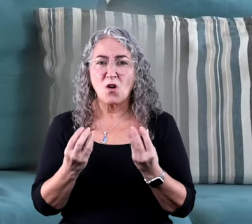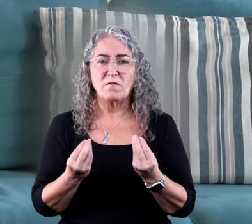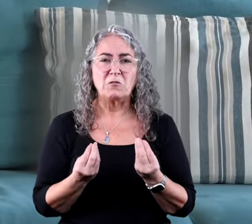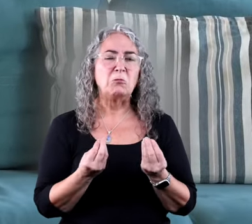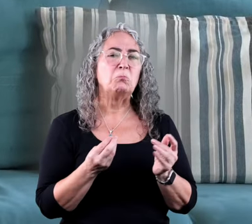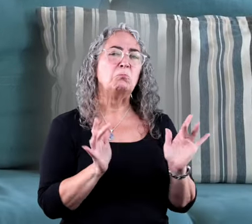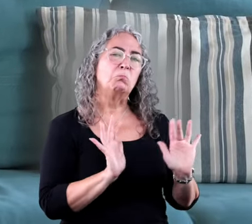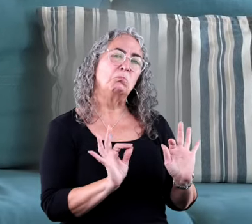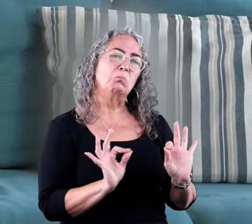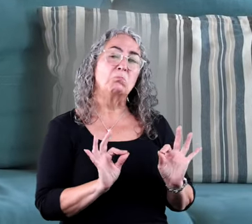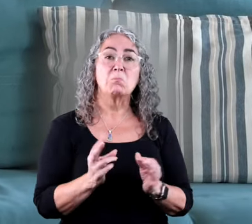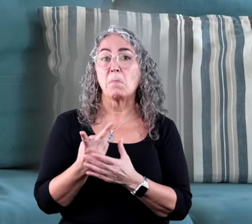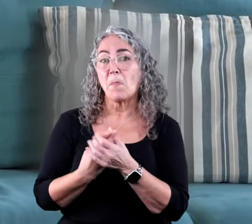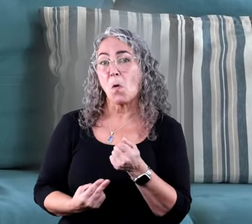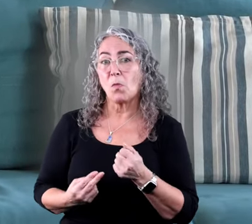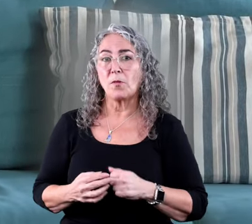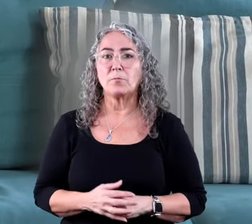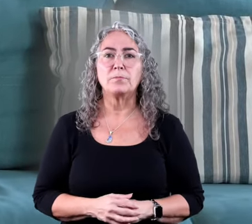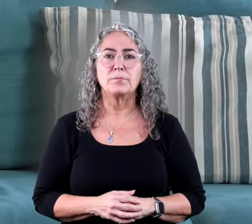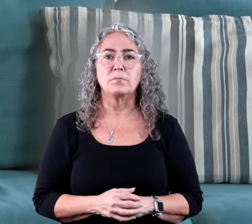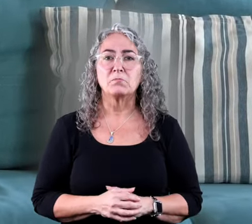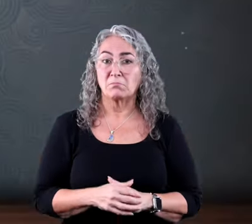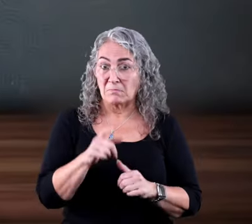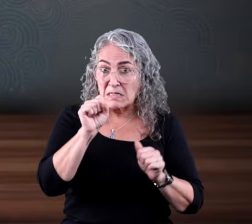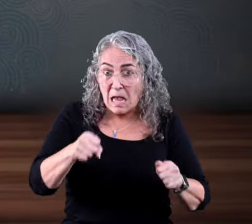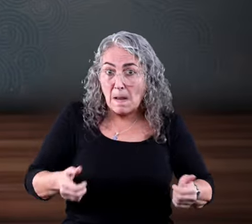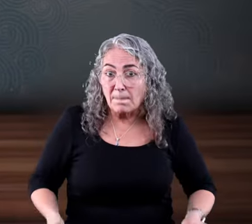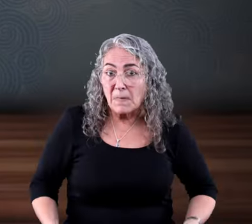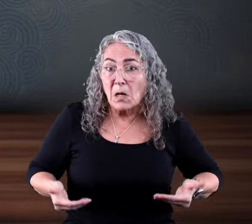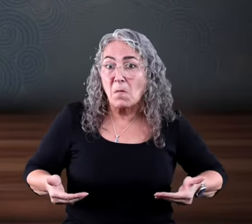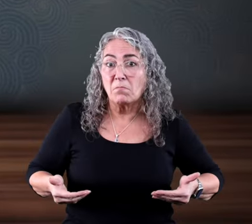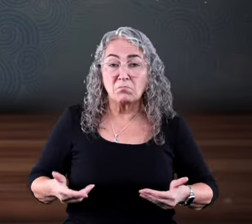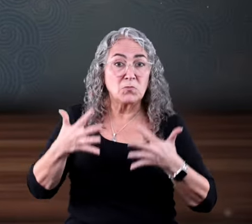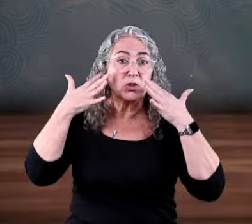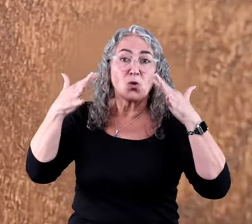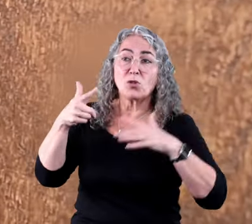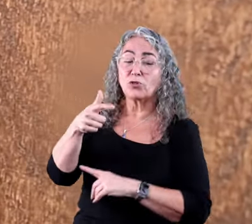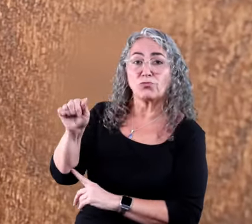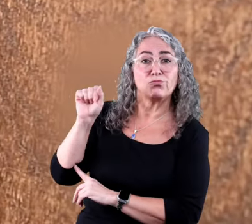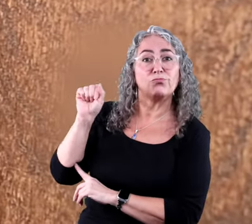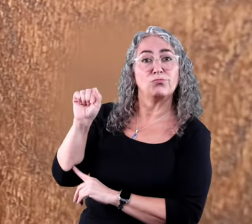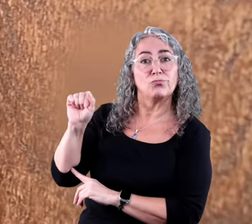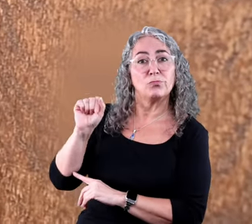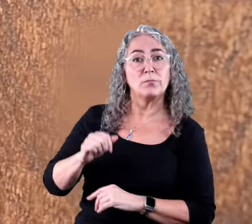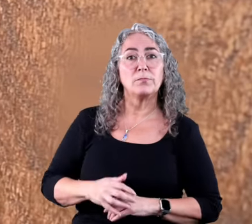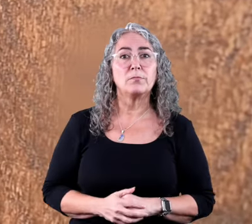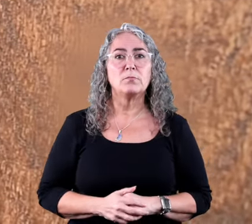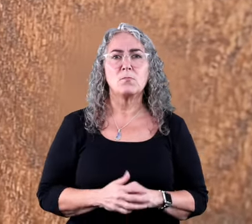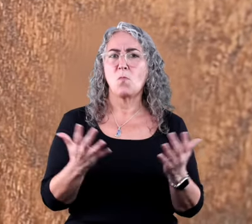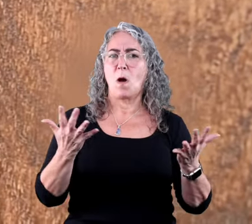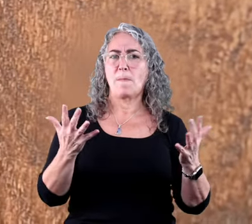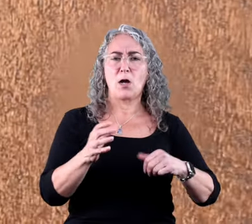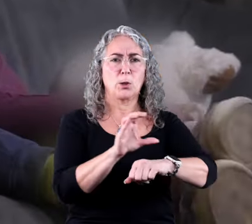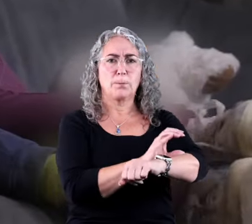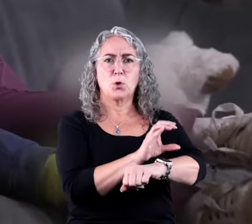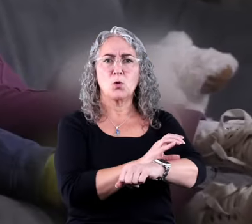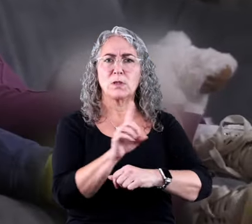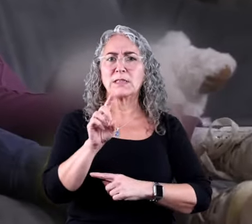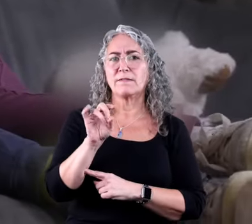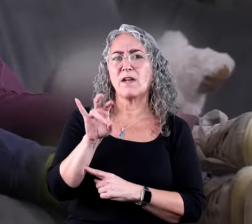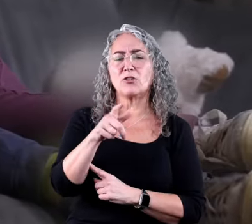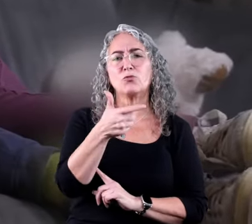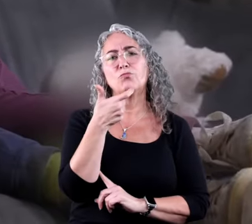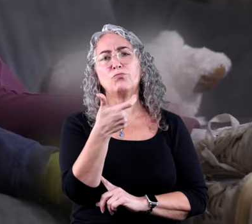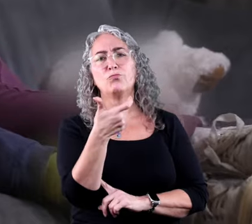soft, hard, a little of both? Can you pick it up? Does it make a sound if you tap on it? What about